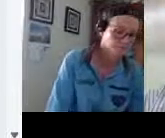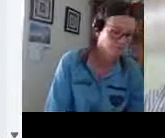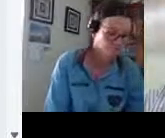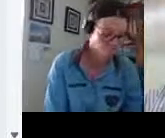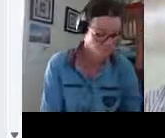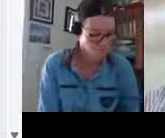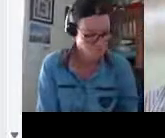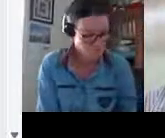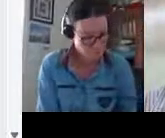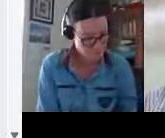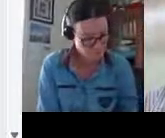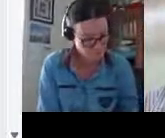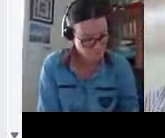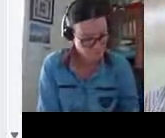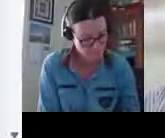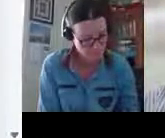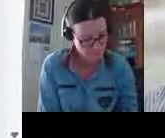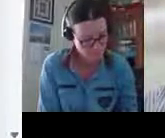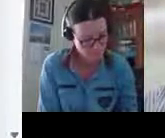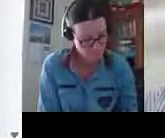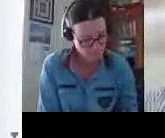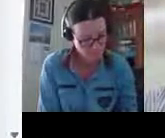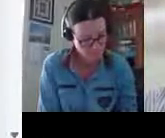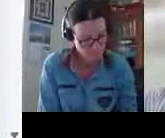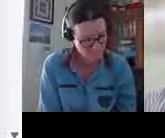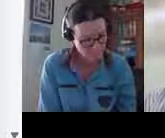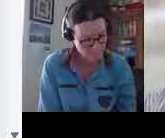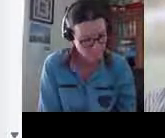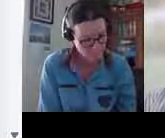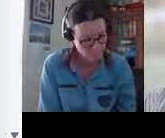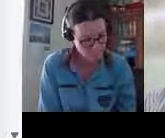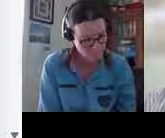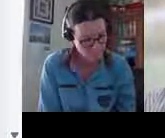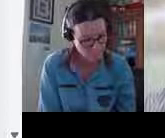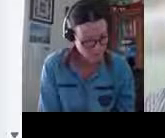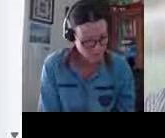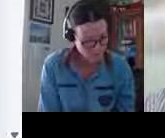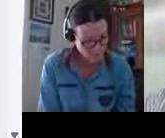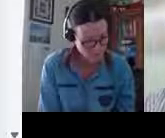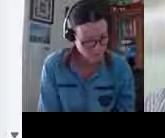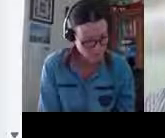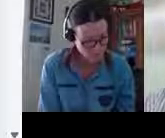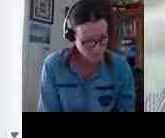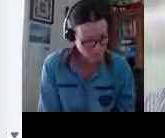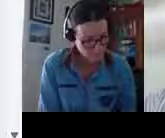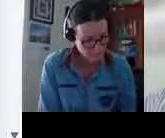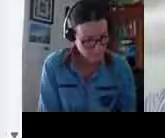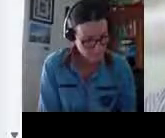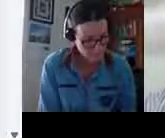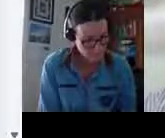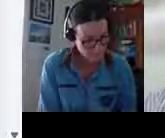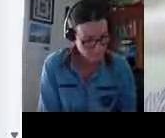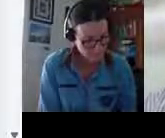broad. Companies, state-owned corporations, local government, charities,